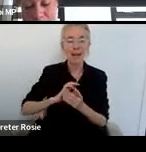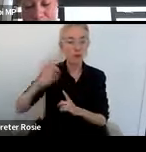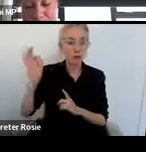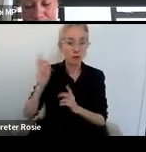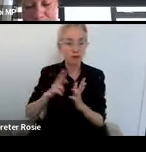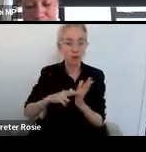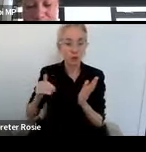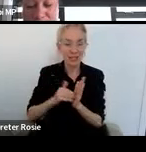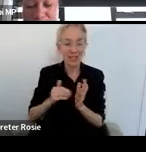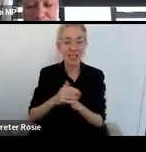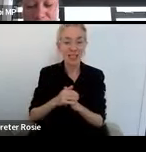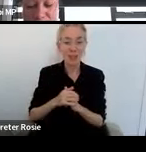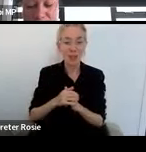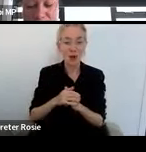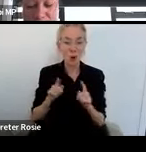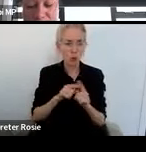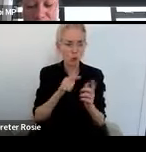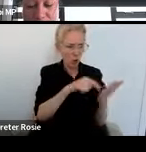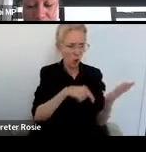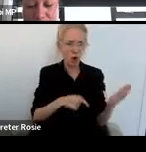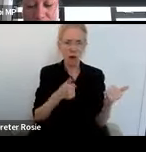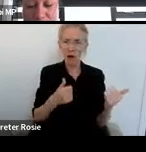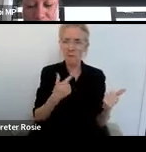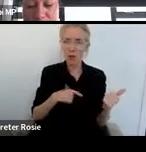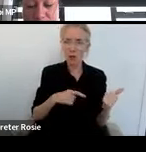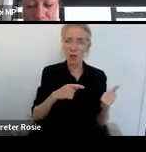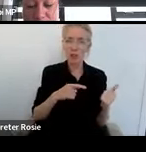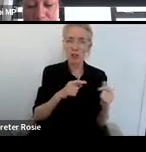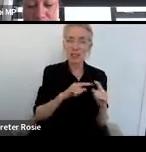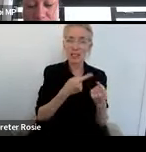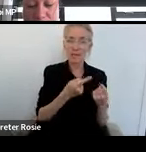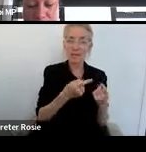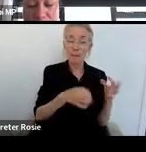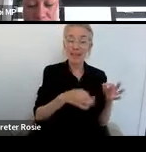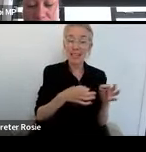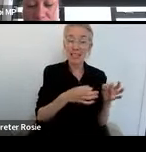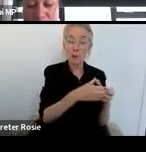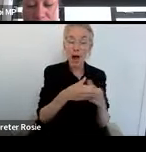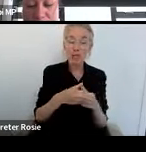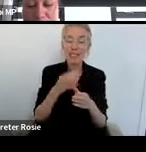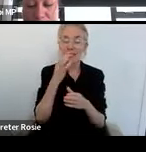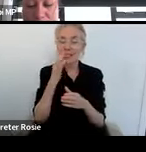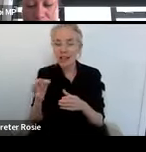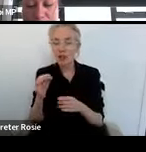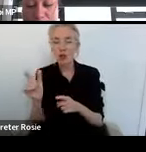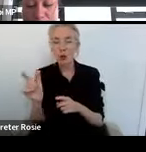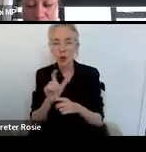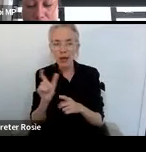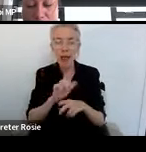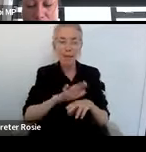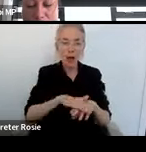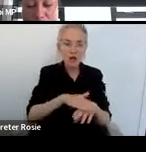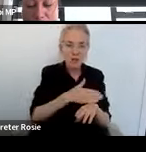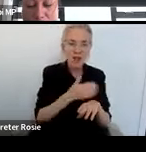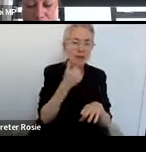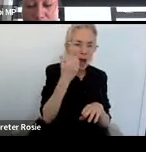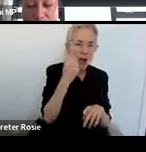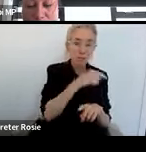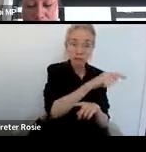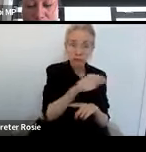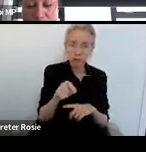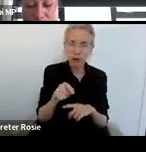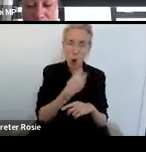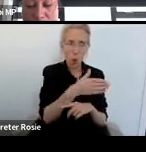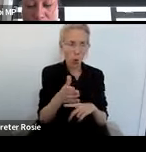all the political parties were aligned. So I think that we've got a real opportunity here. The problem is essentially that what's before you to consider